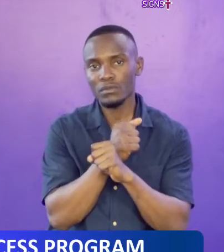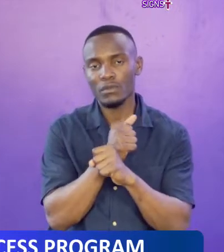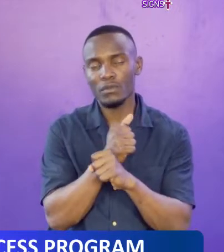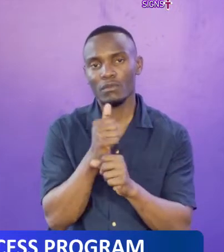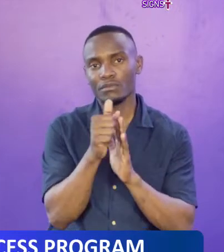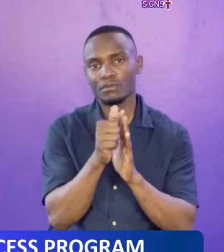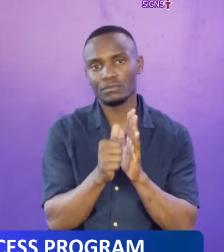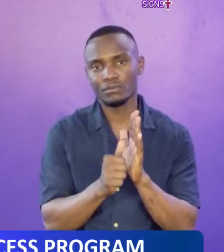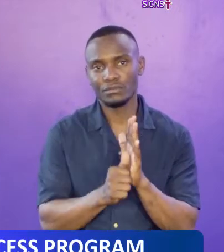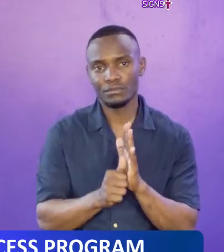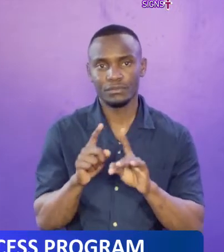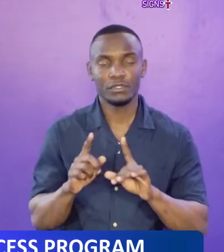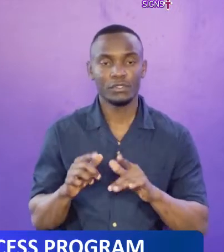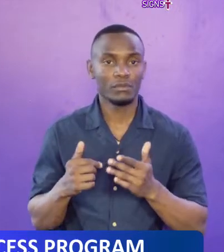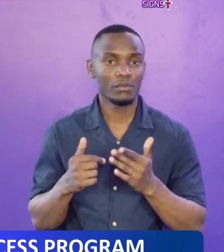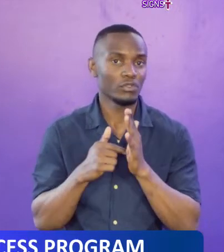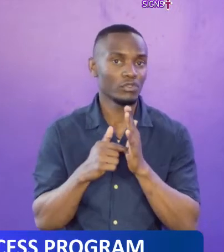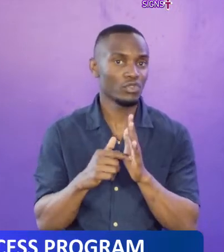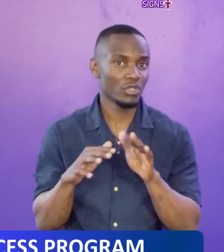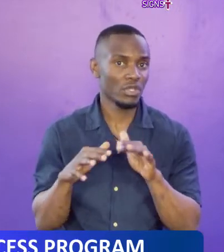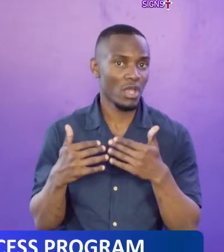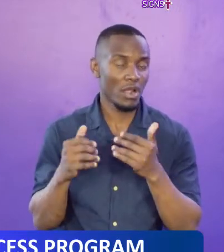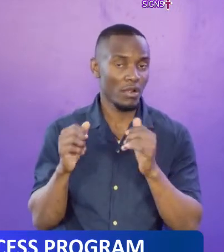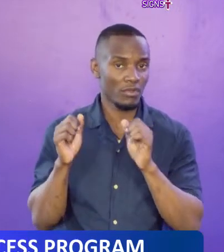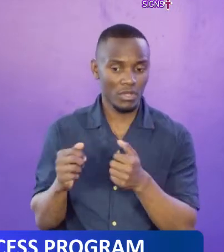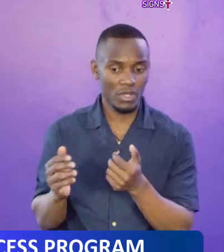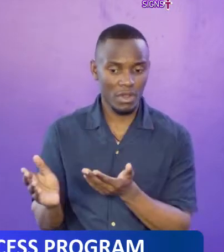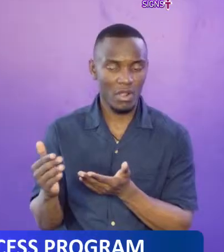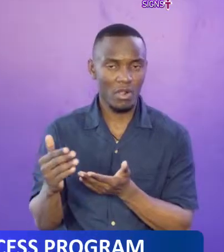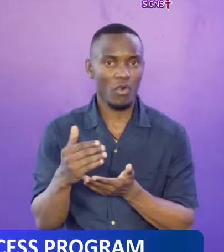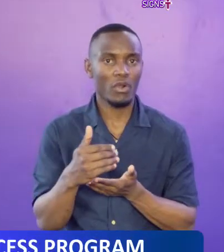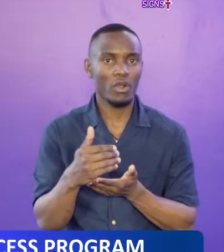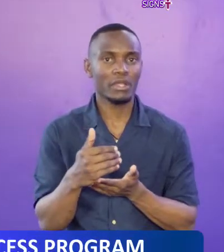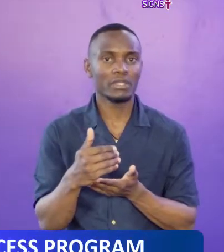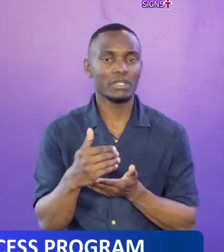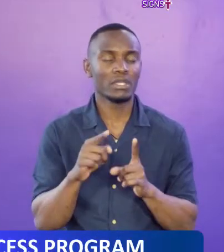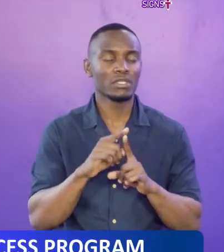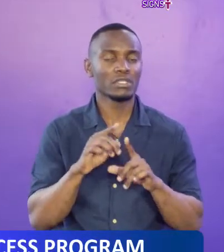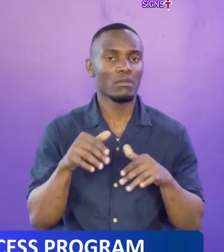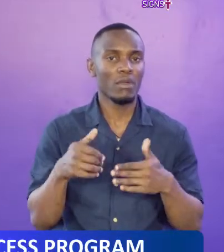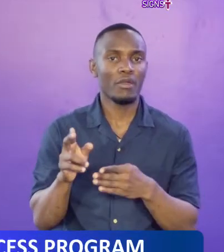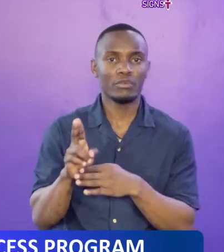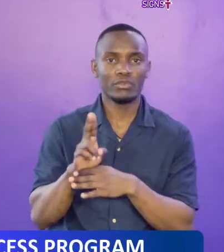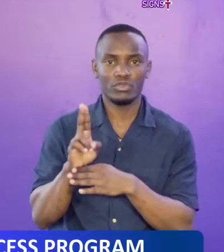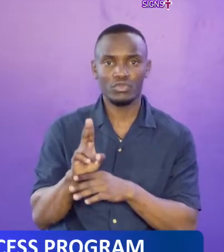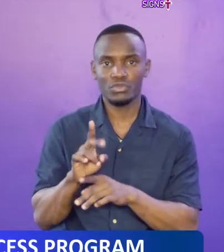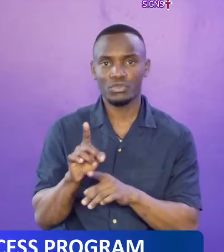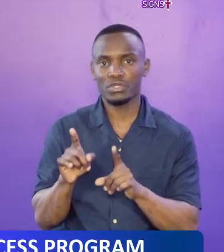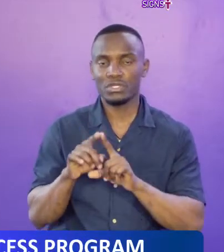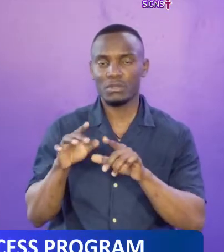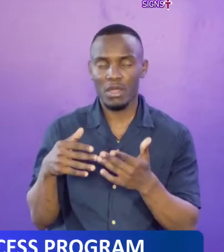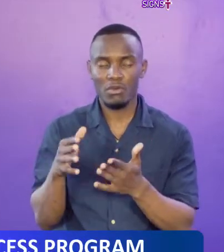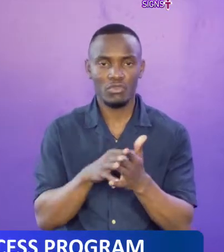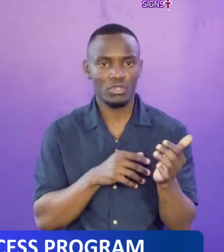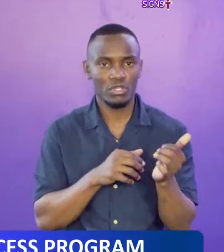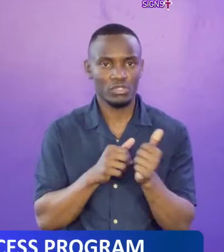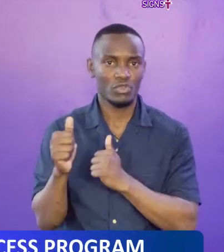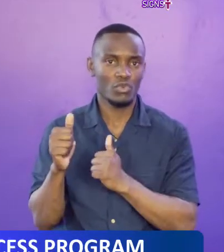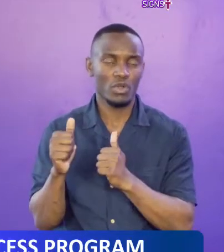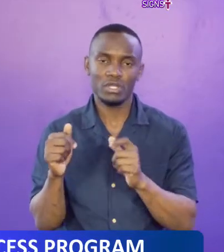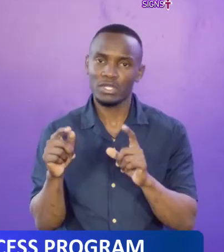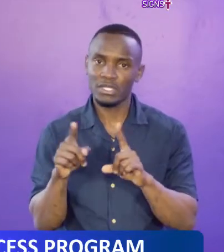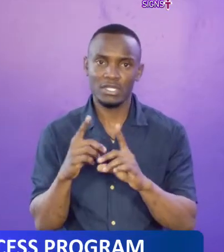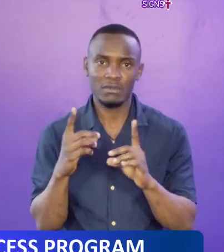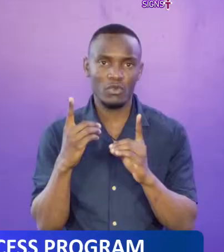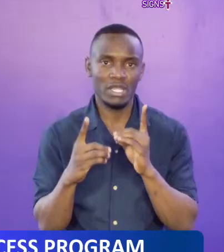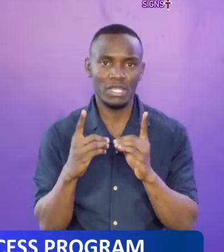like how you collect, how you use, and also how you destroy the same. So in